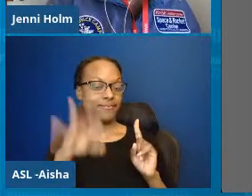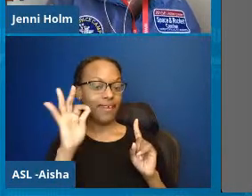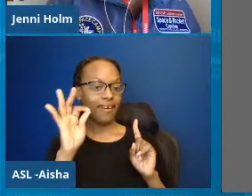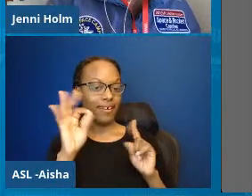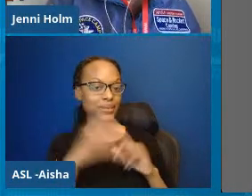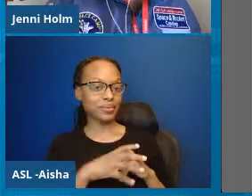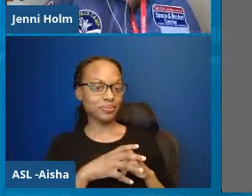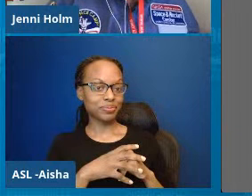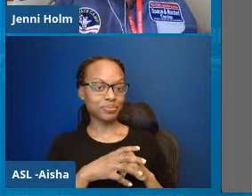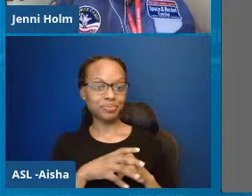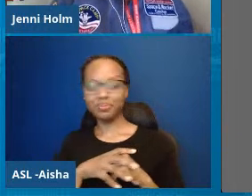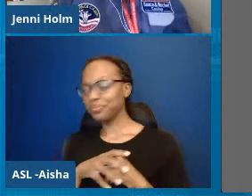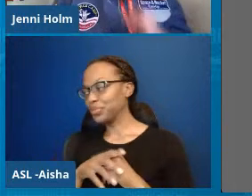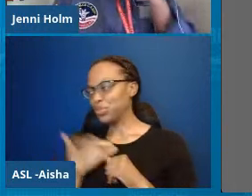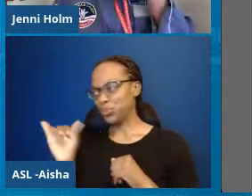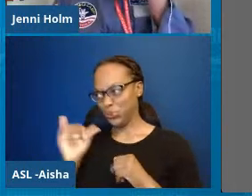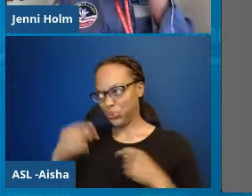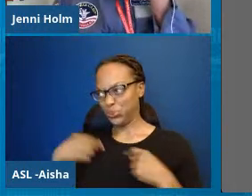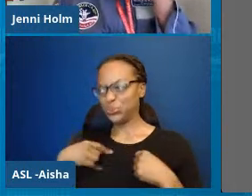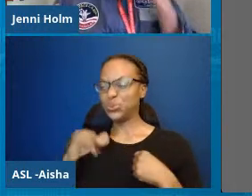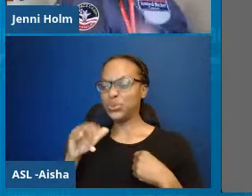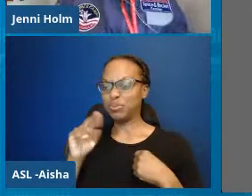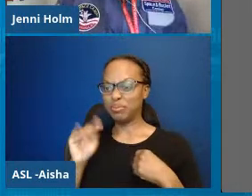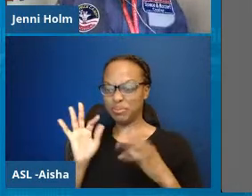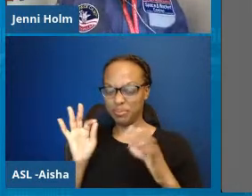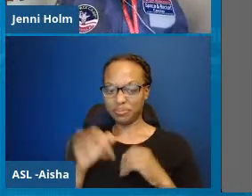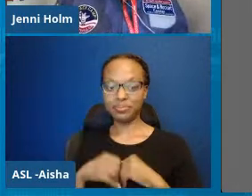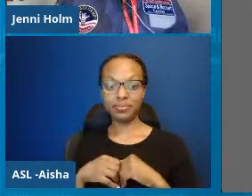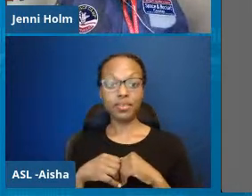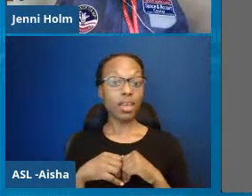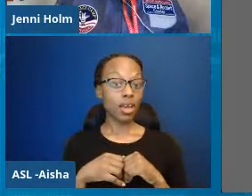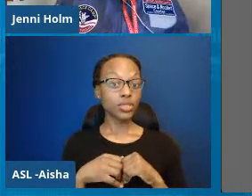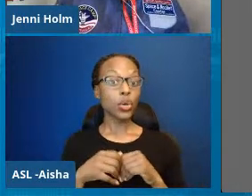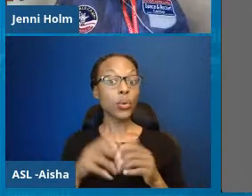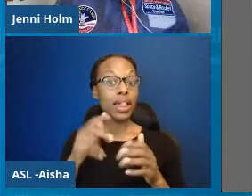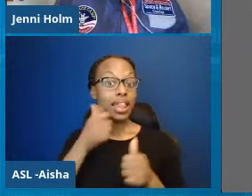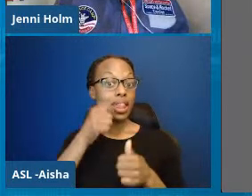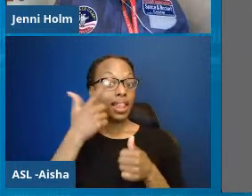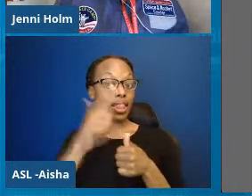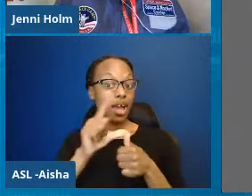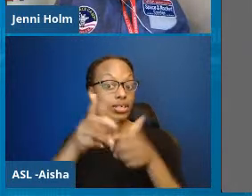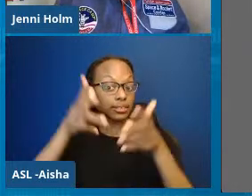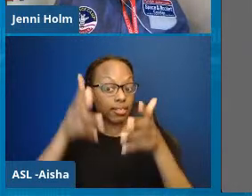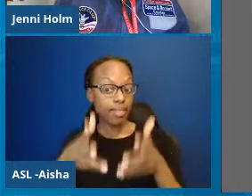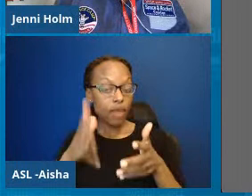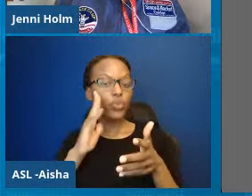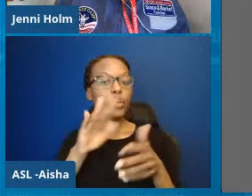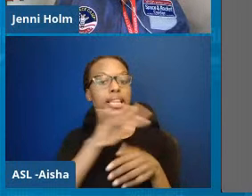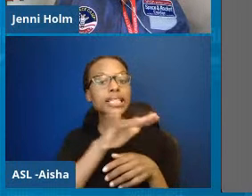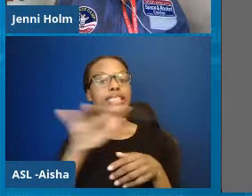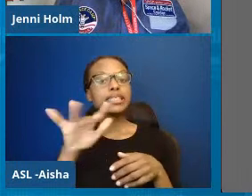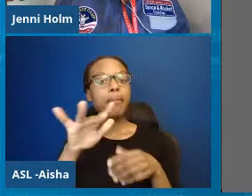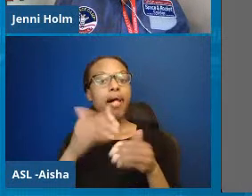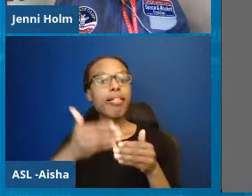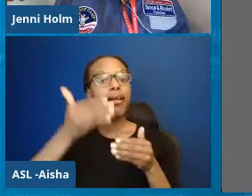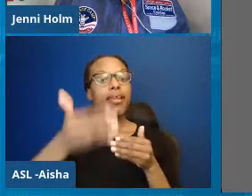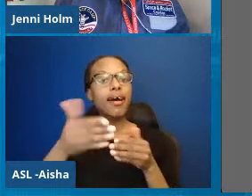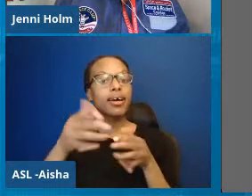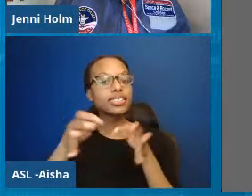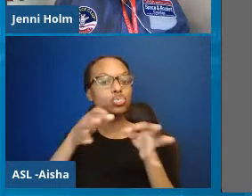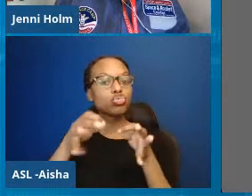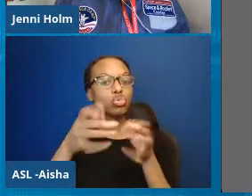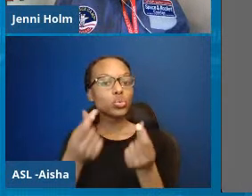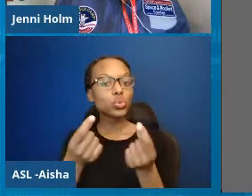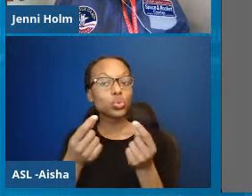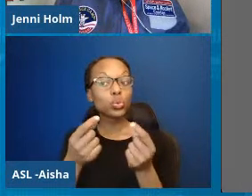job. Got it. All right, so go ahead. No, all right, now use the leftover letter, guys, and it will tell you what to do next. And the first person that does